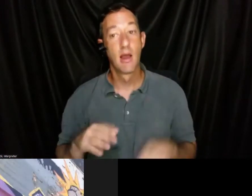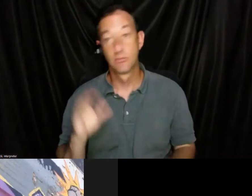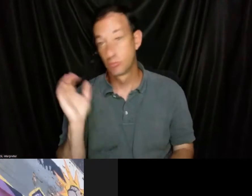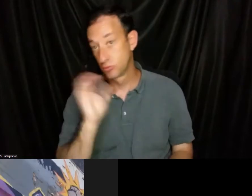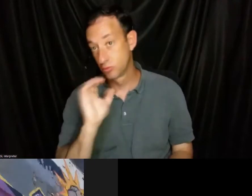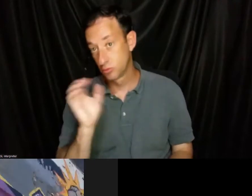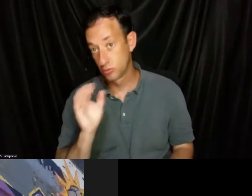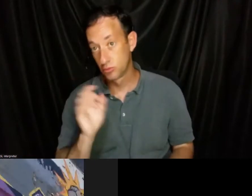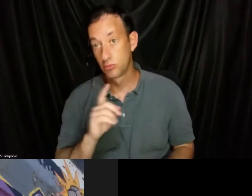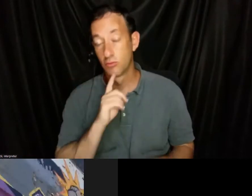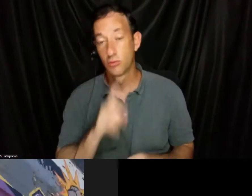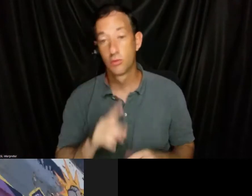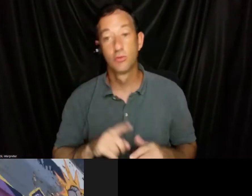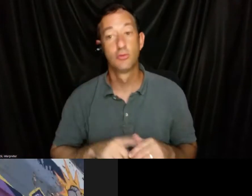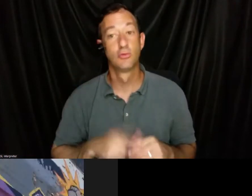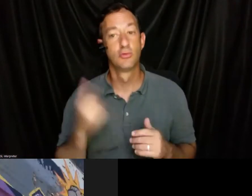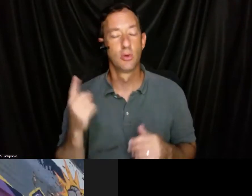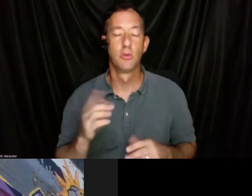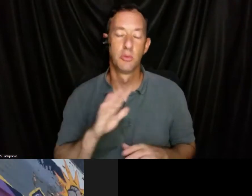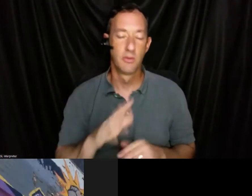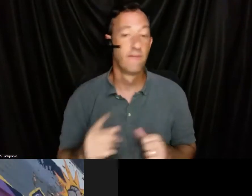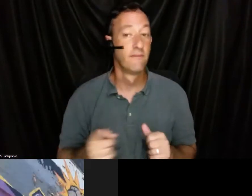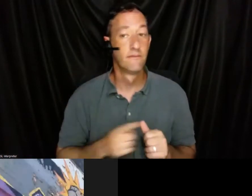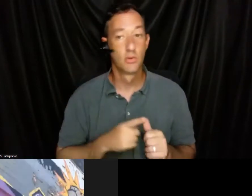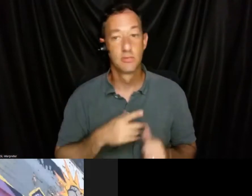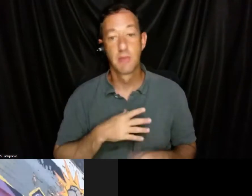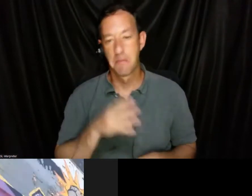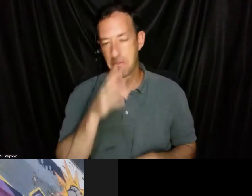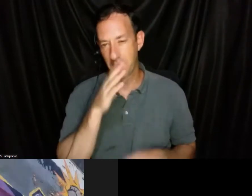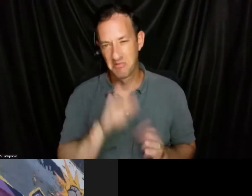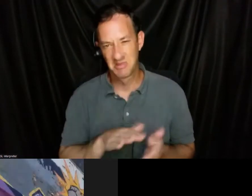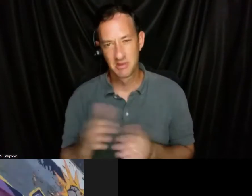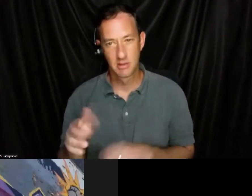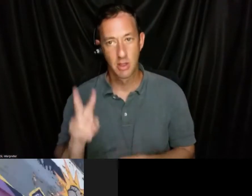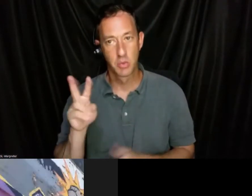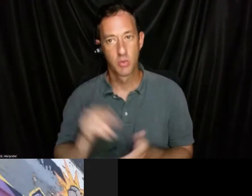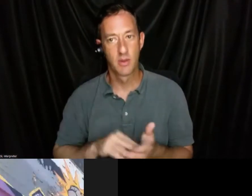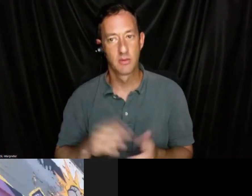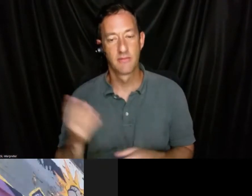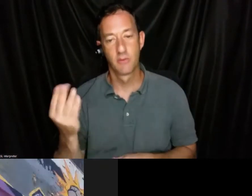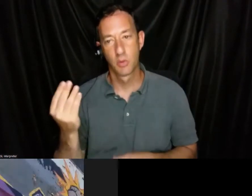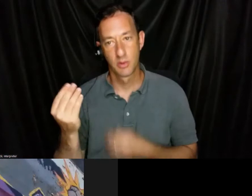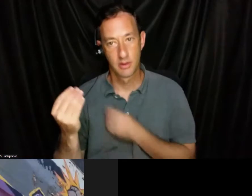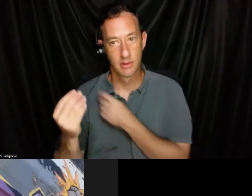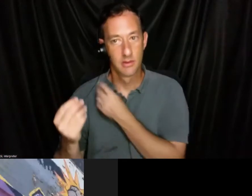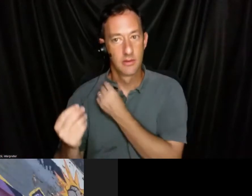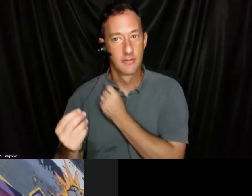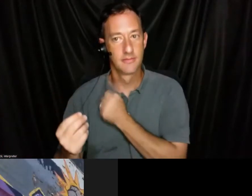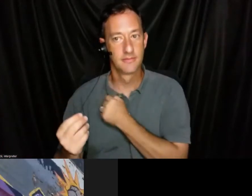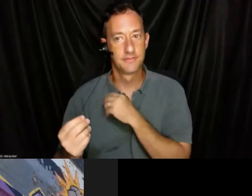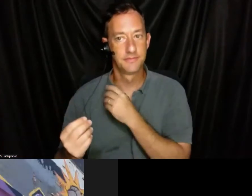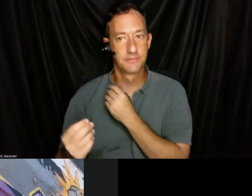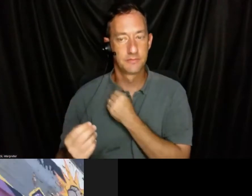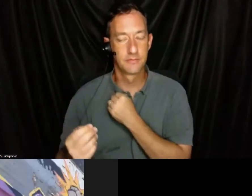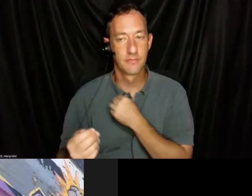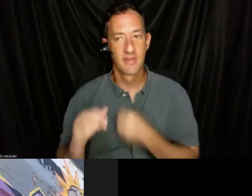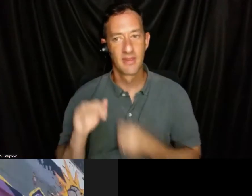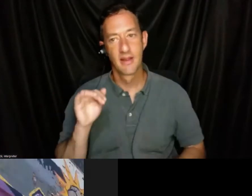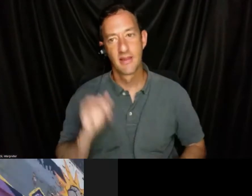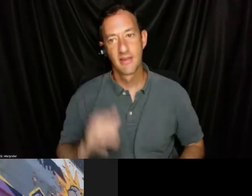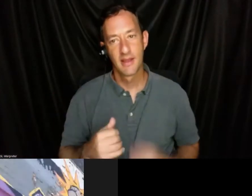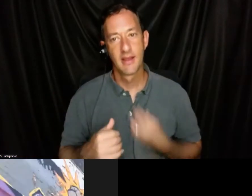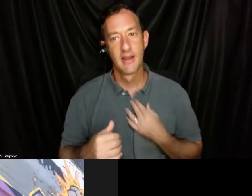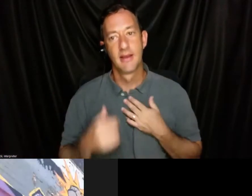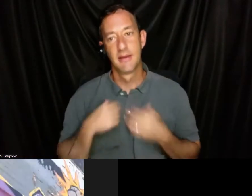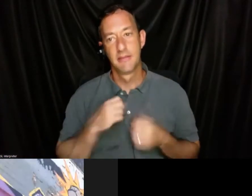began, well, first of all, my mother had died back in 2014, And that kind of, I made some